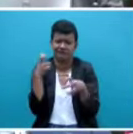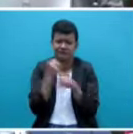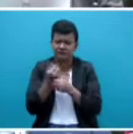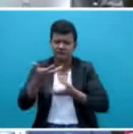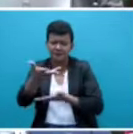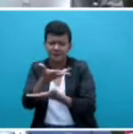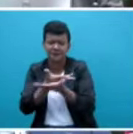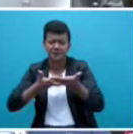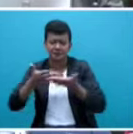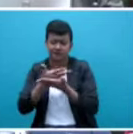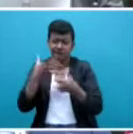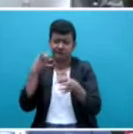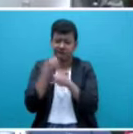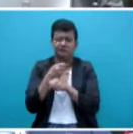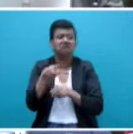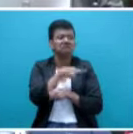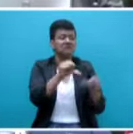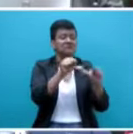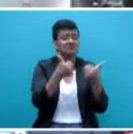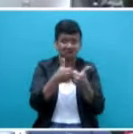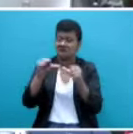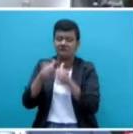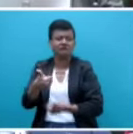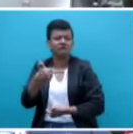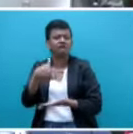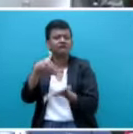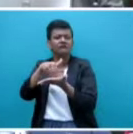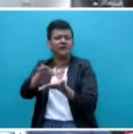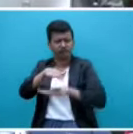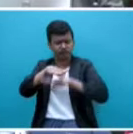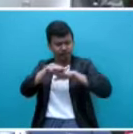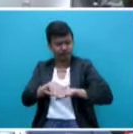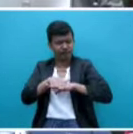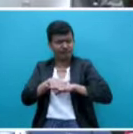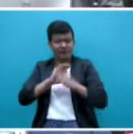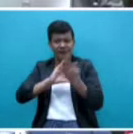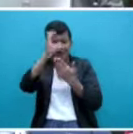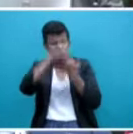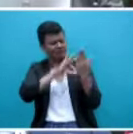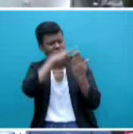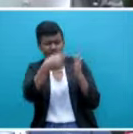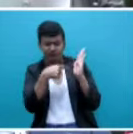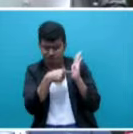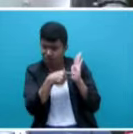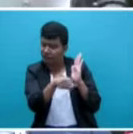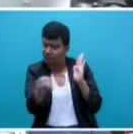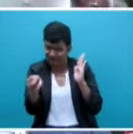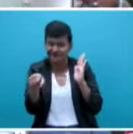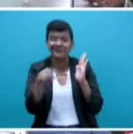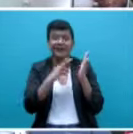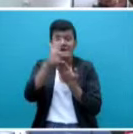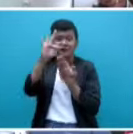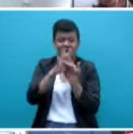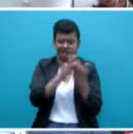agreed and endorsed the sitting calendar for the period February to December 2020, which has